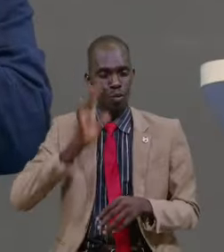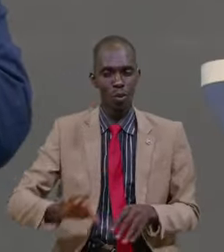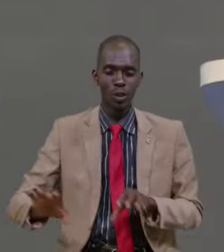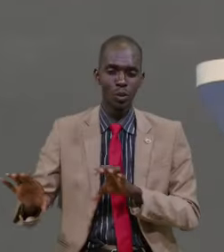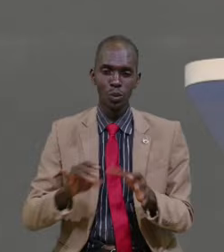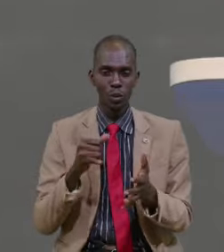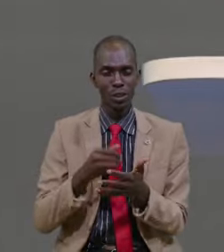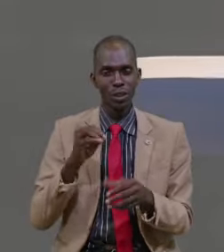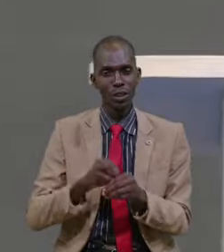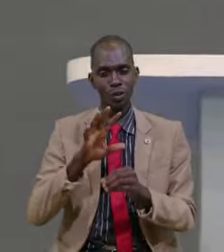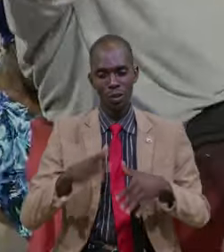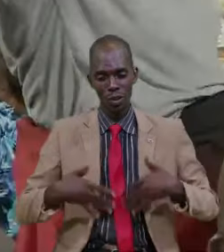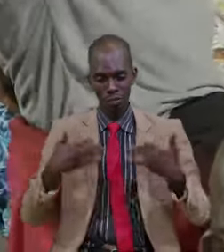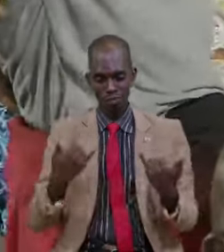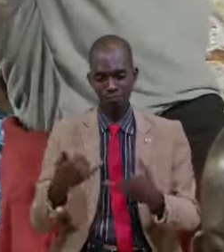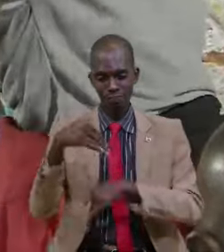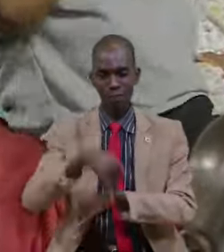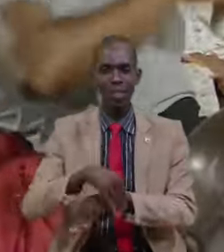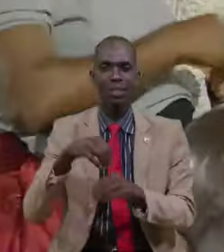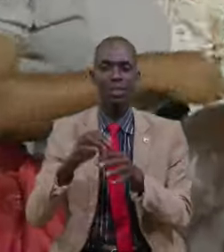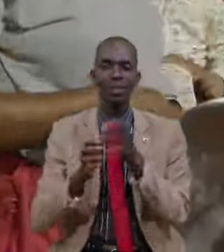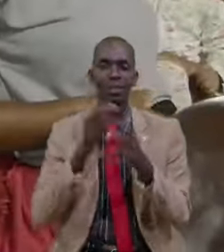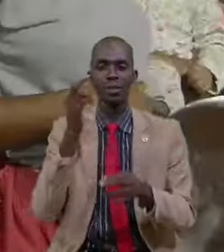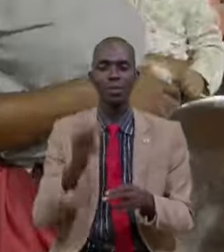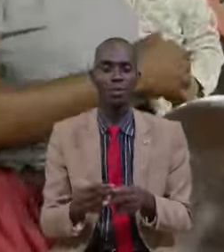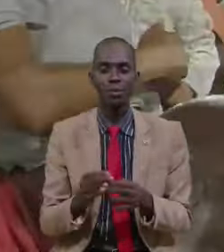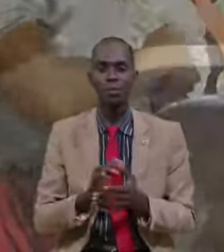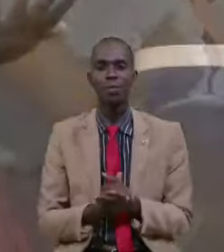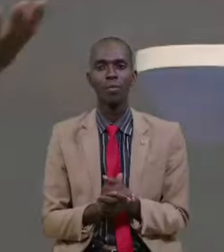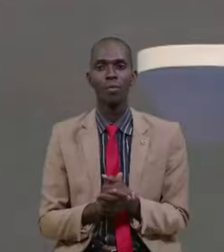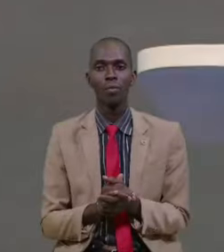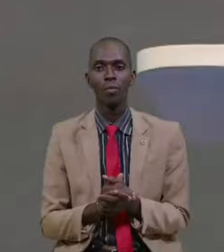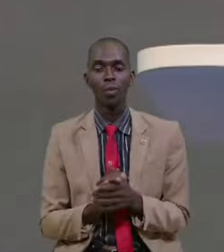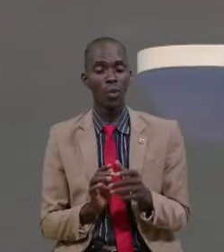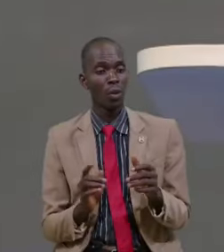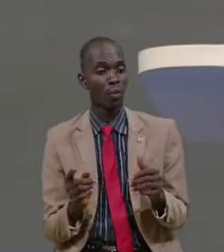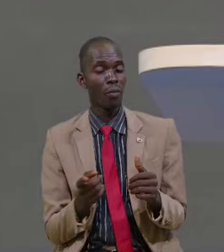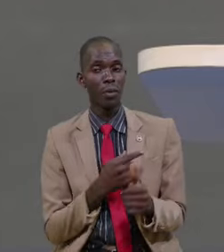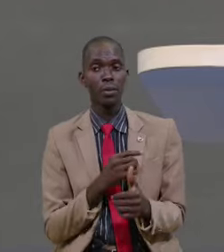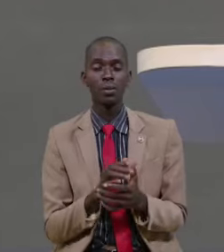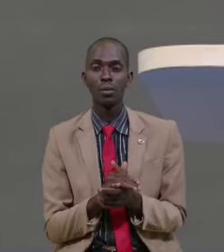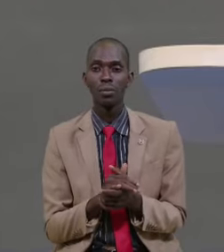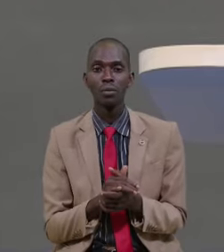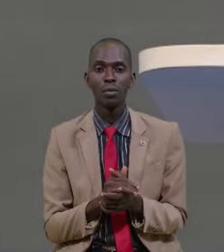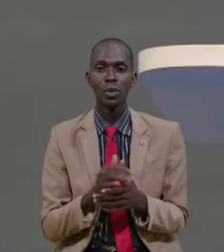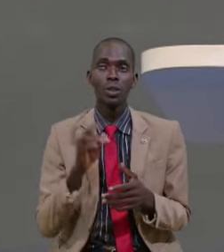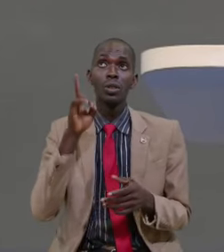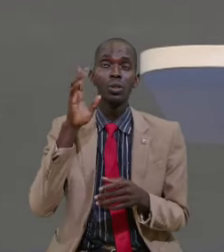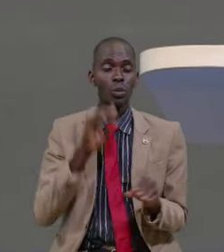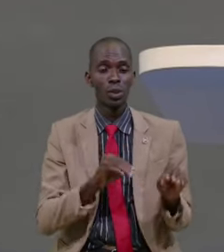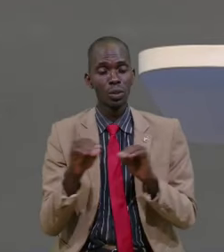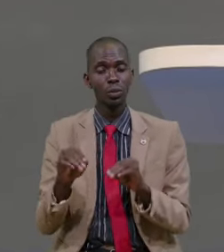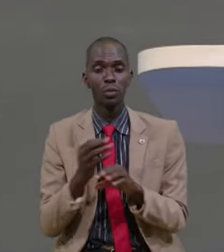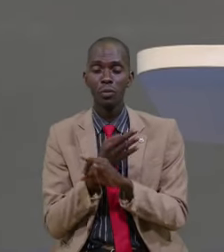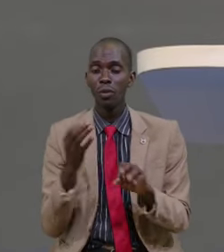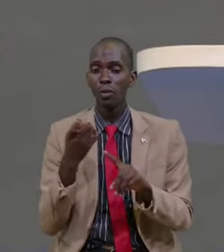tonight in Jesus' name. First, he'll set you free from corruption. Two, he'll